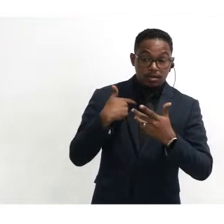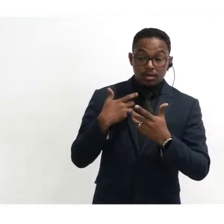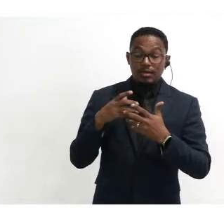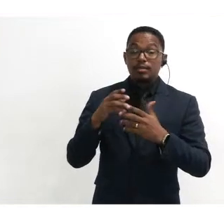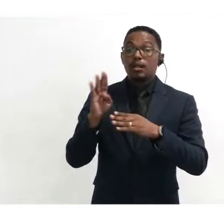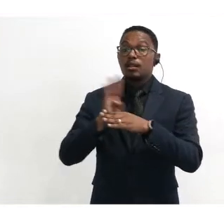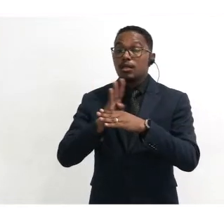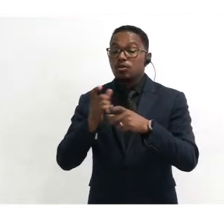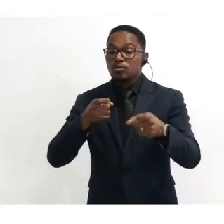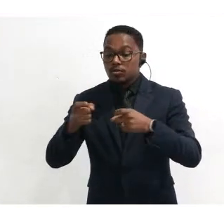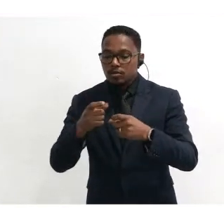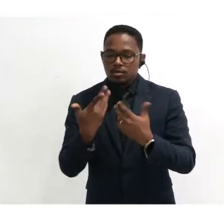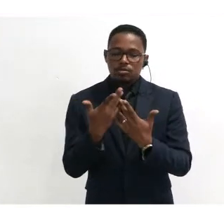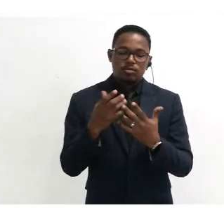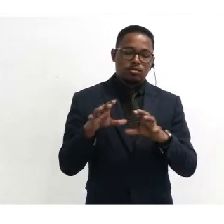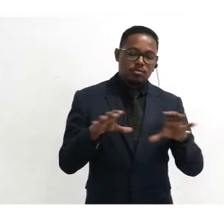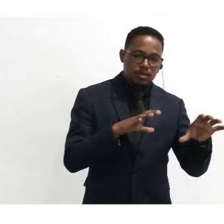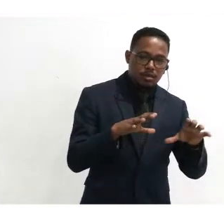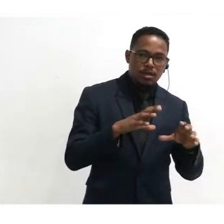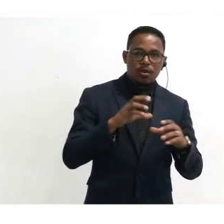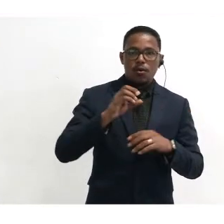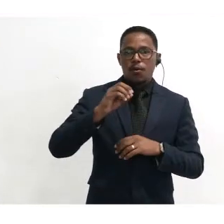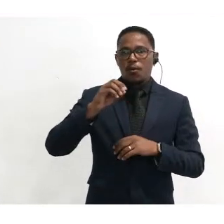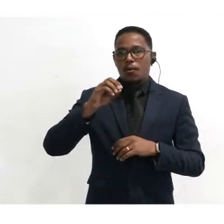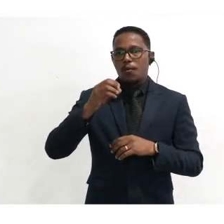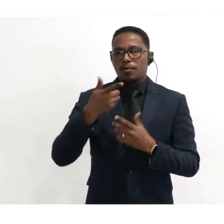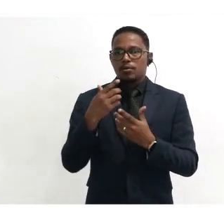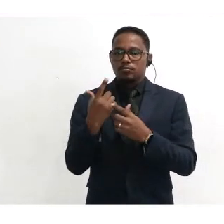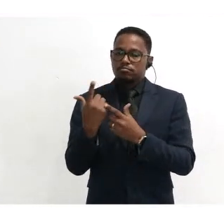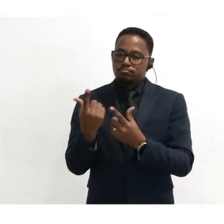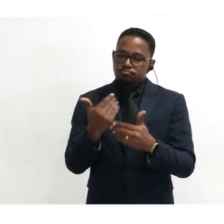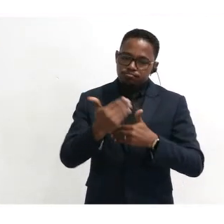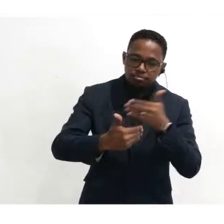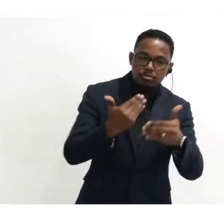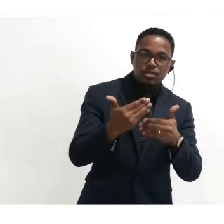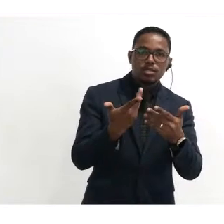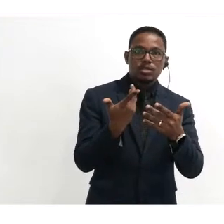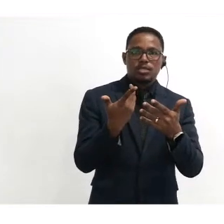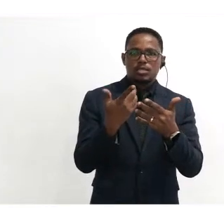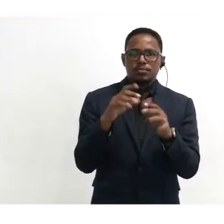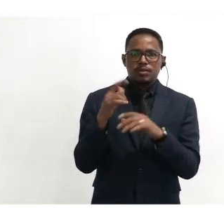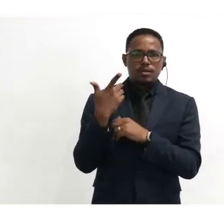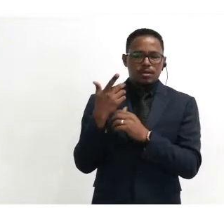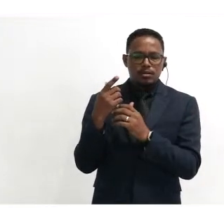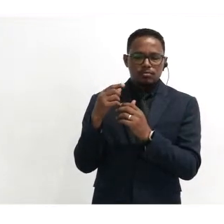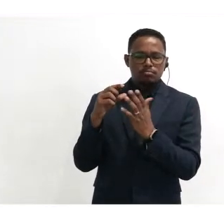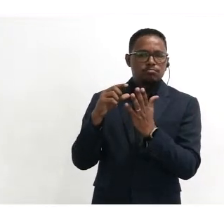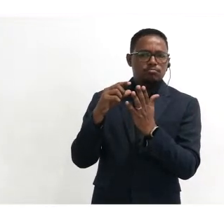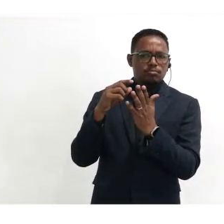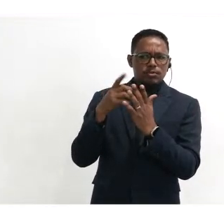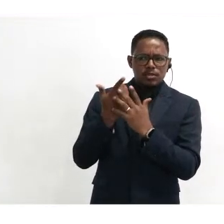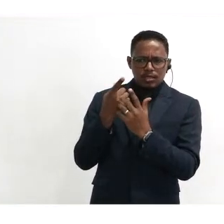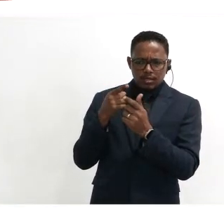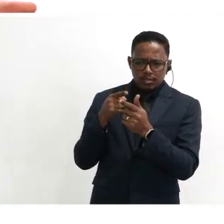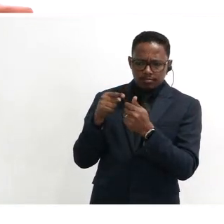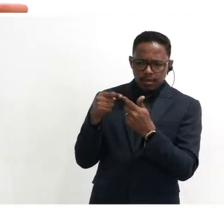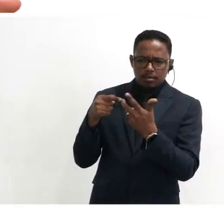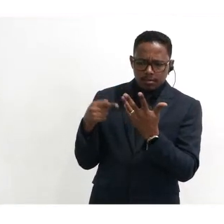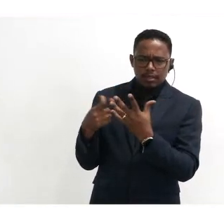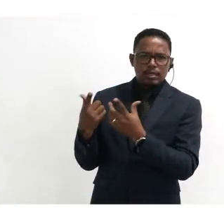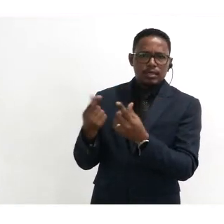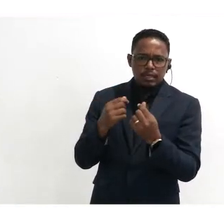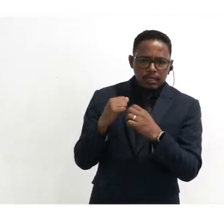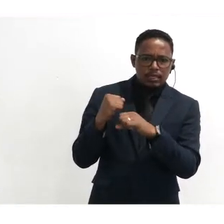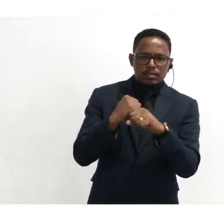of essentially how do you institute specifications, how do you make sure that specifications are working properly, how do you